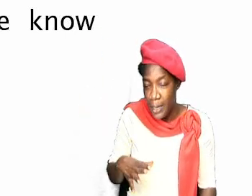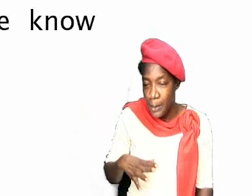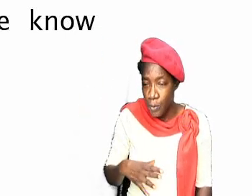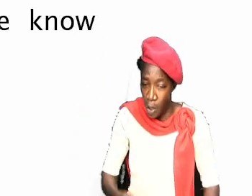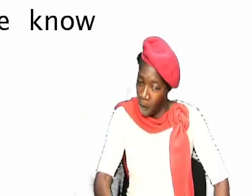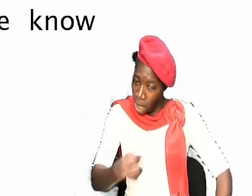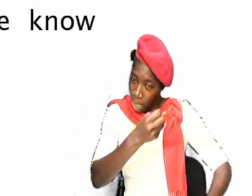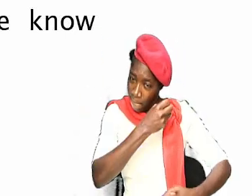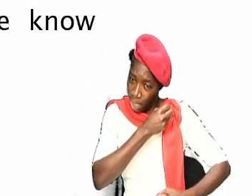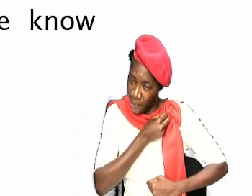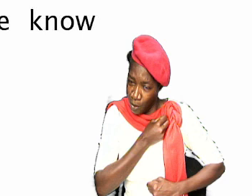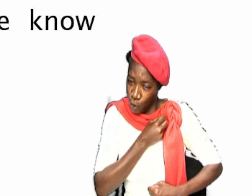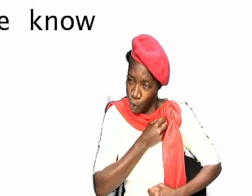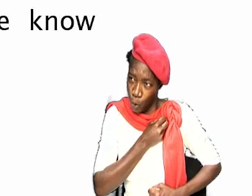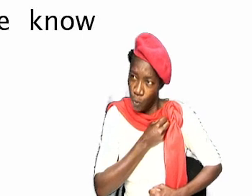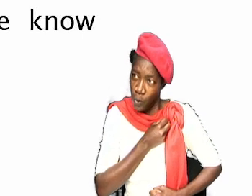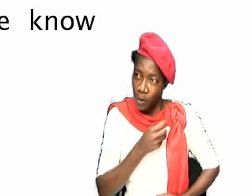men.